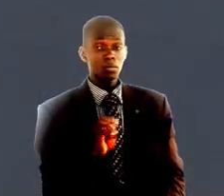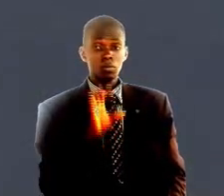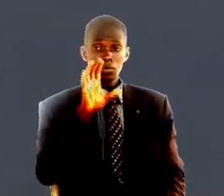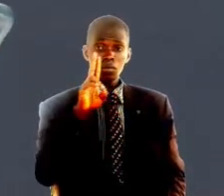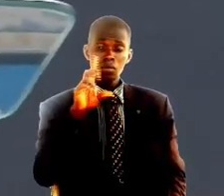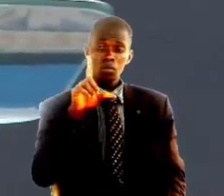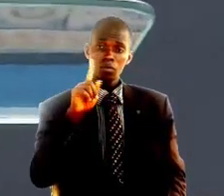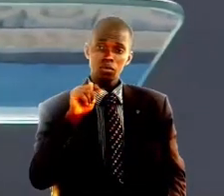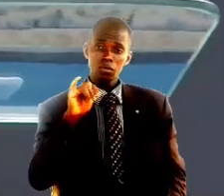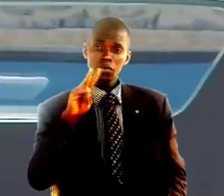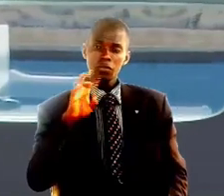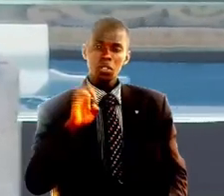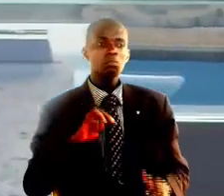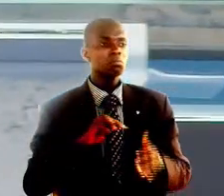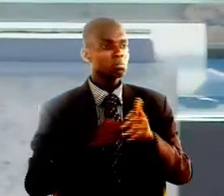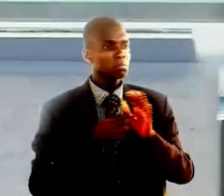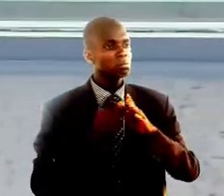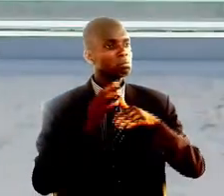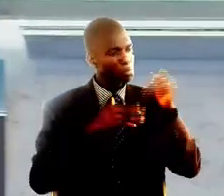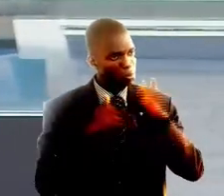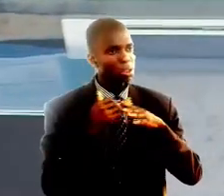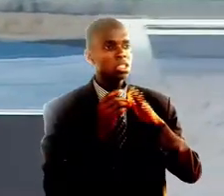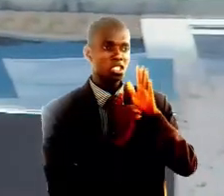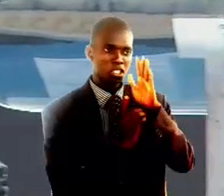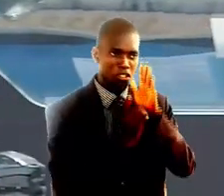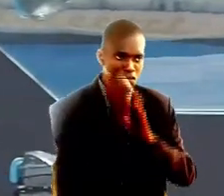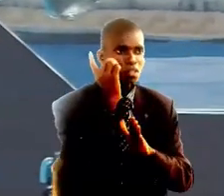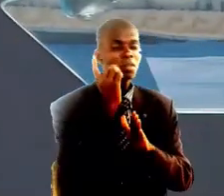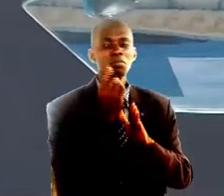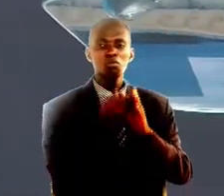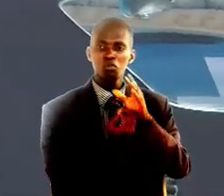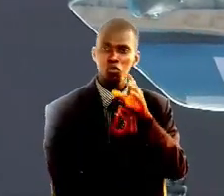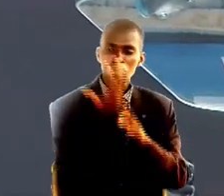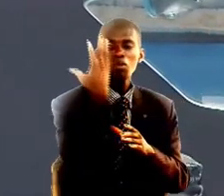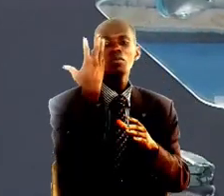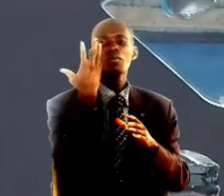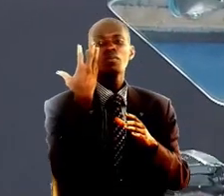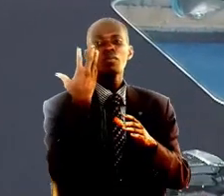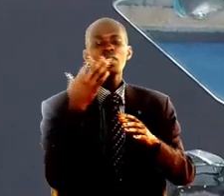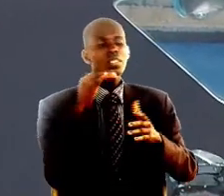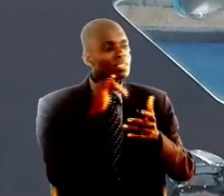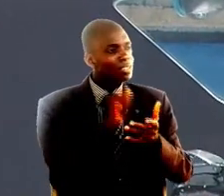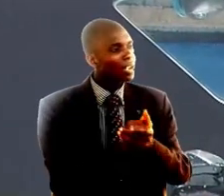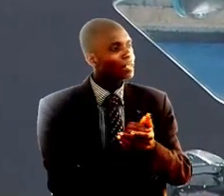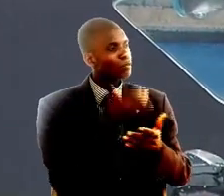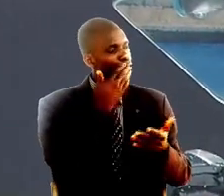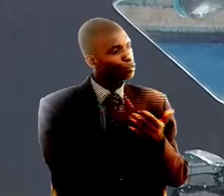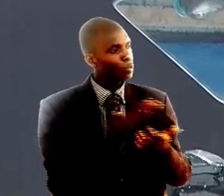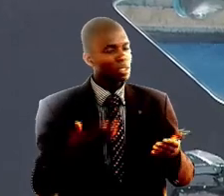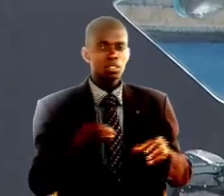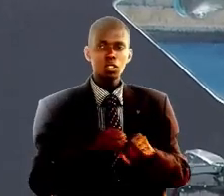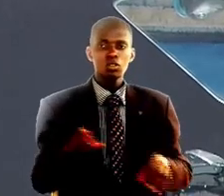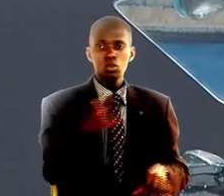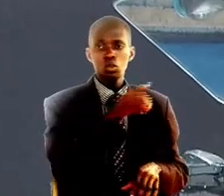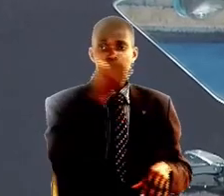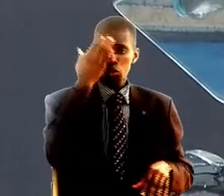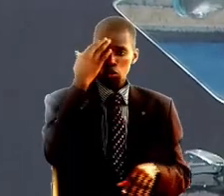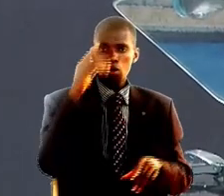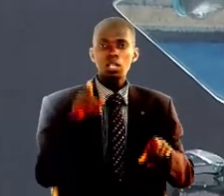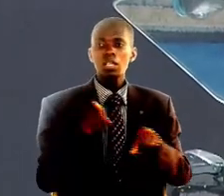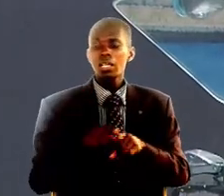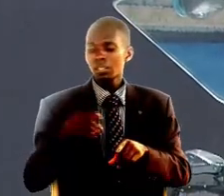seed to the soil and digs and put the seed inside and covers it up